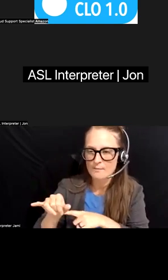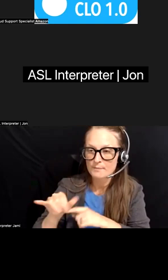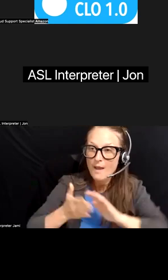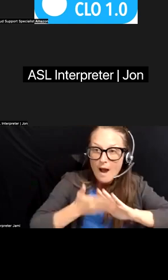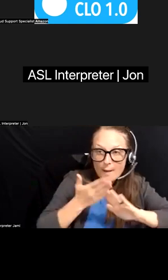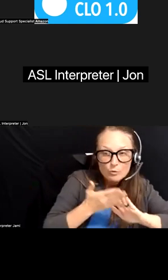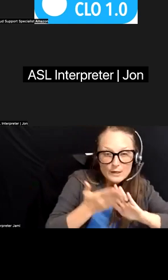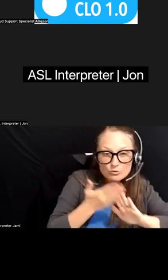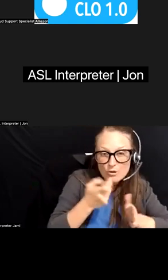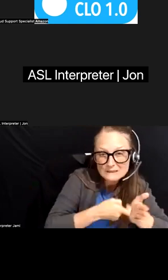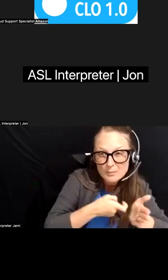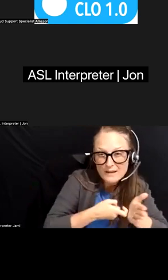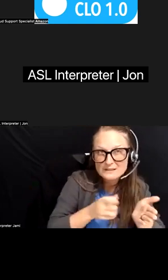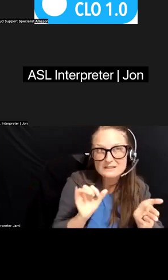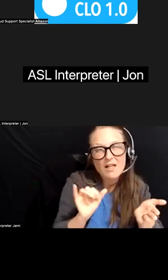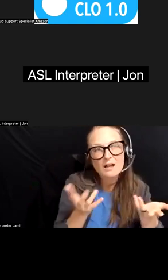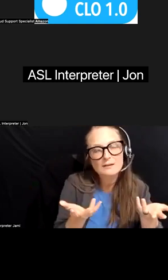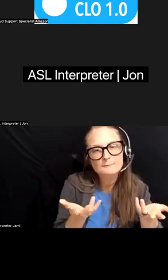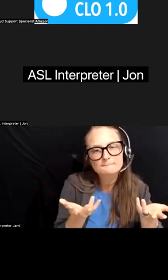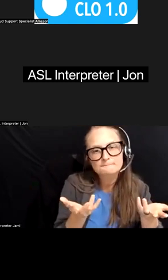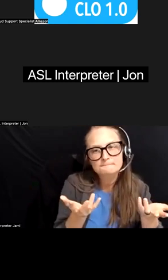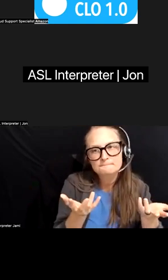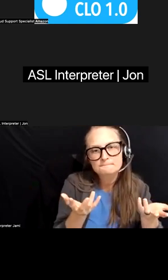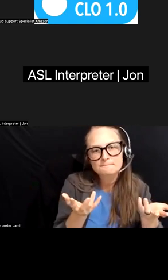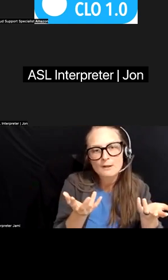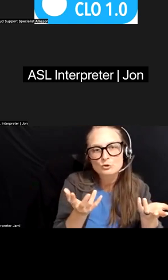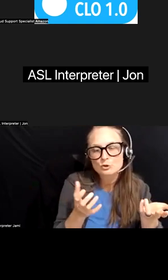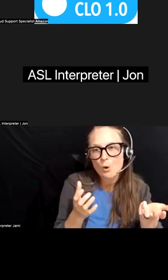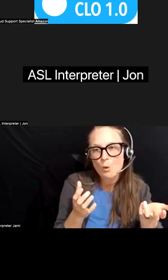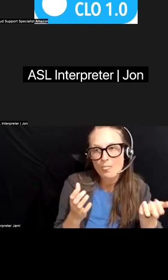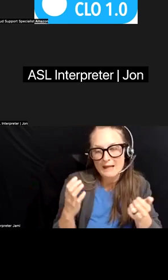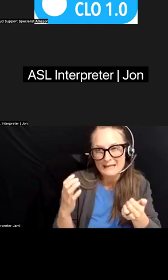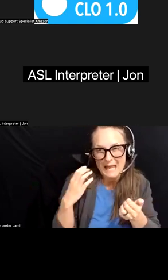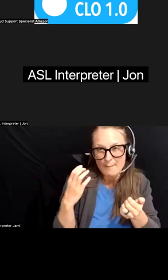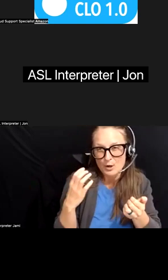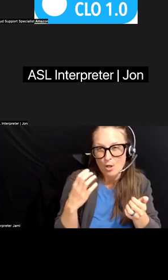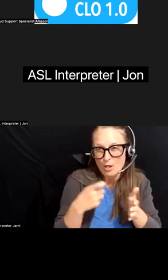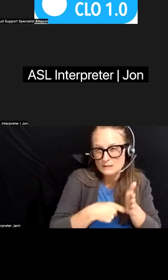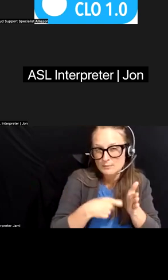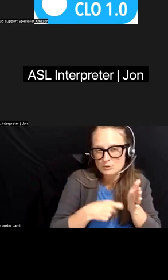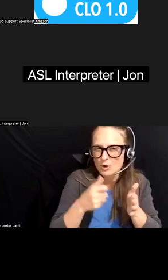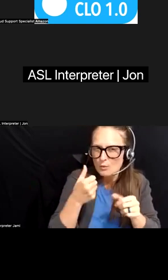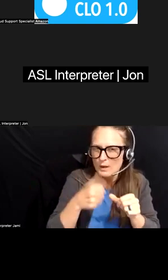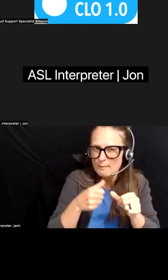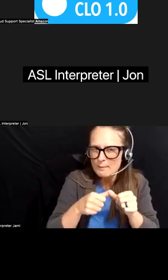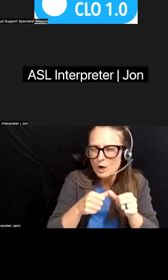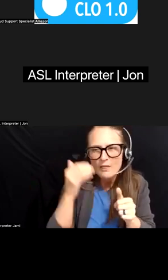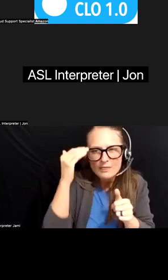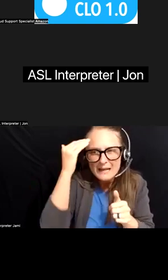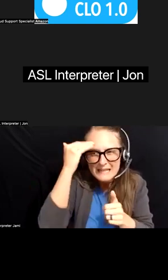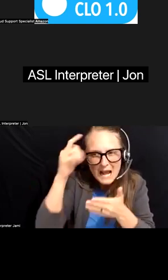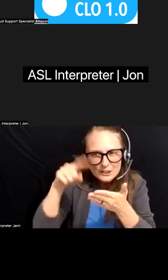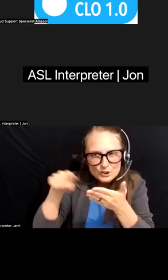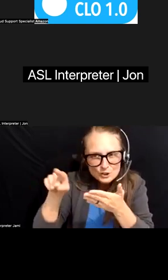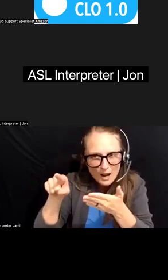Operational expense is almost like, so the capital expenses, remember the knowledge check folks coming up. So keep